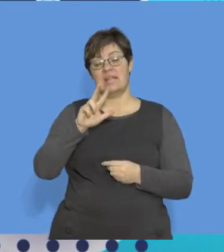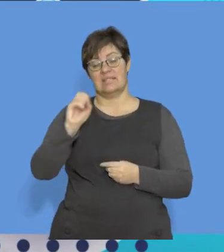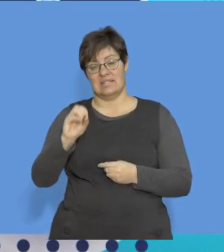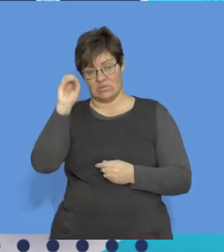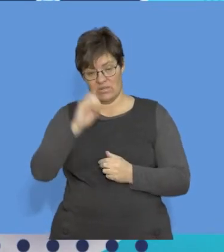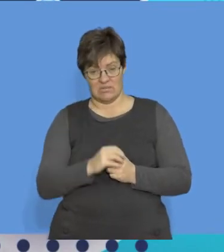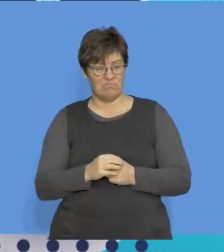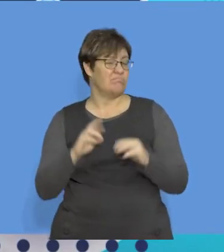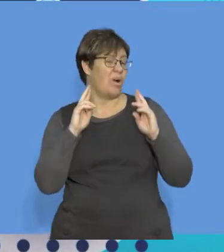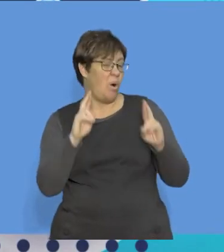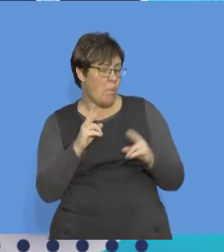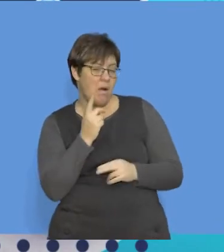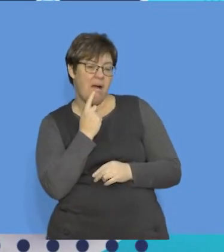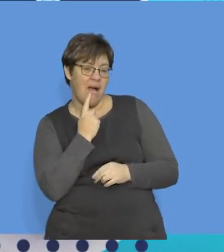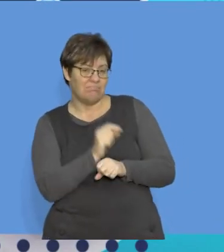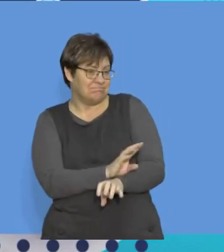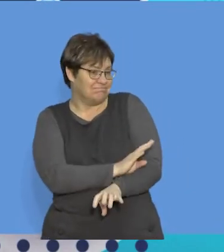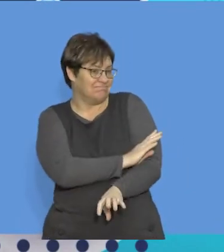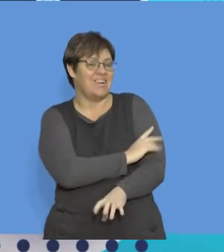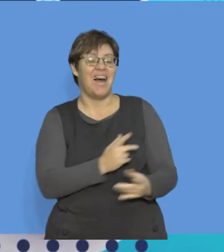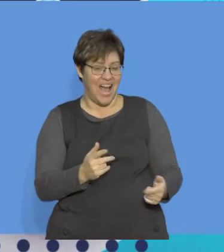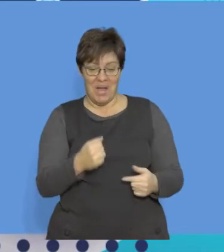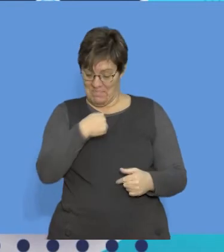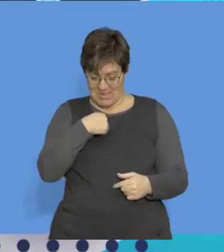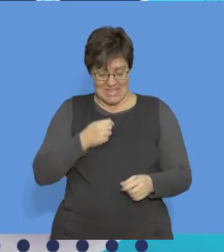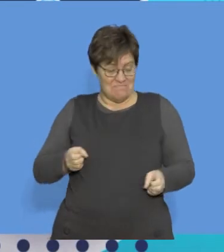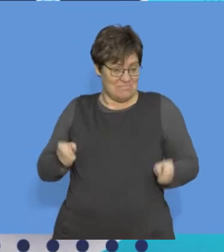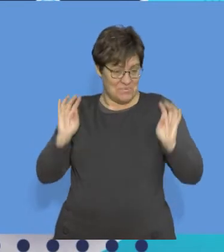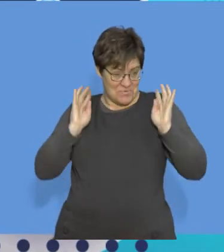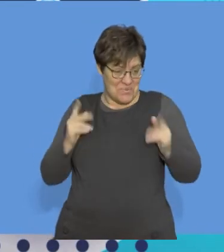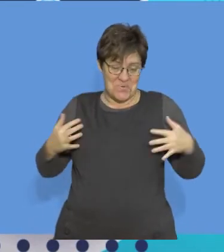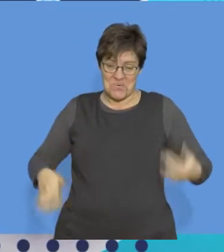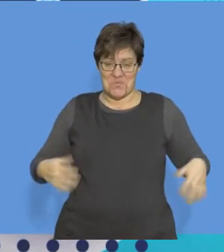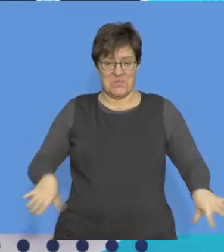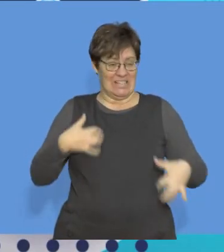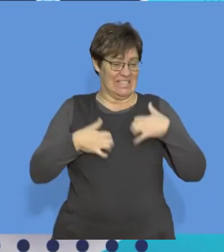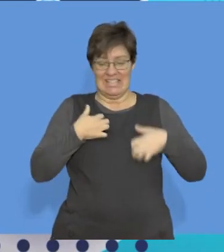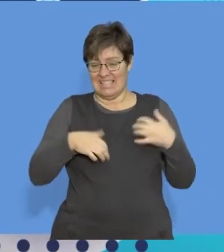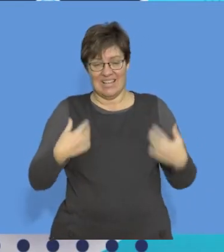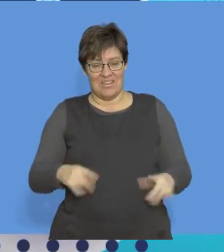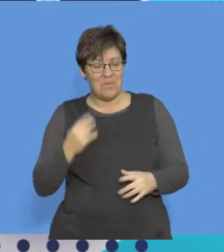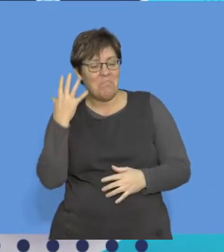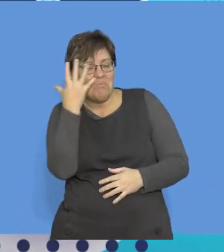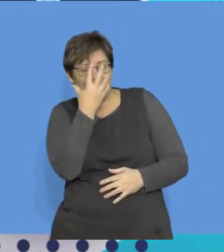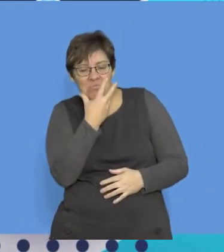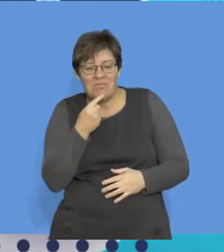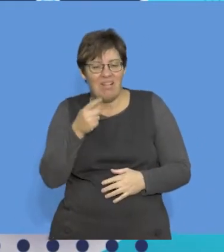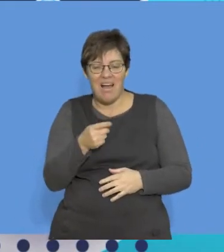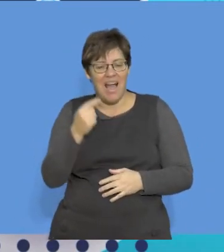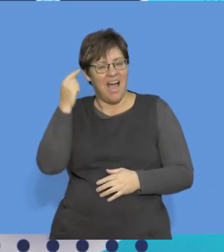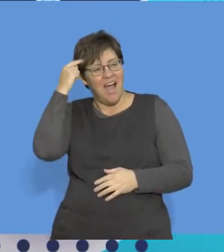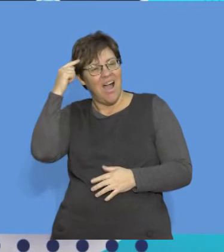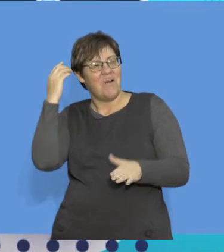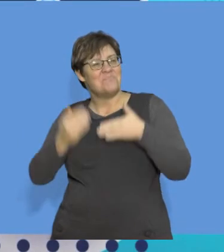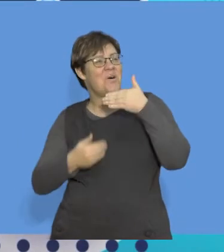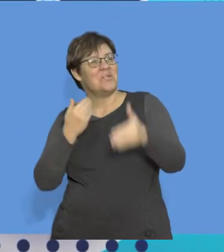giving you some goosebumps, because trust me, it is giving me goosebumps thinking about it, just how beautiful a thinking process